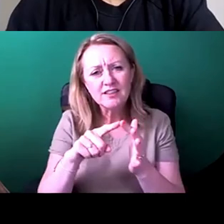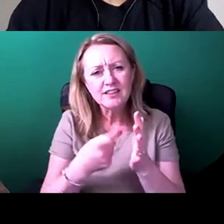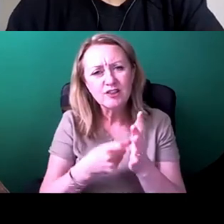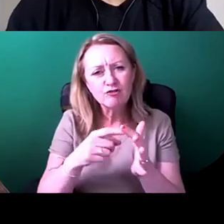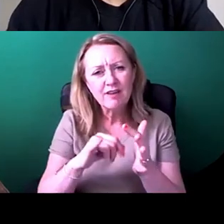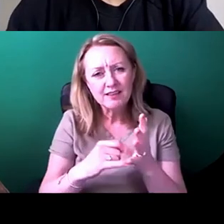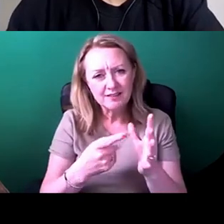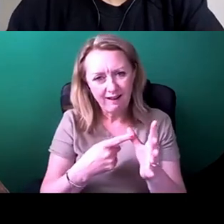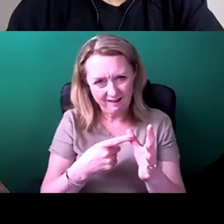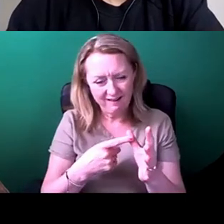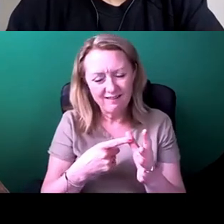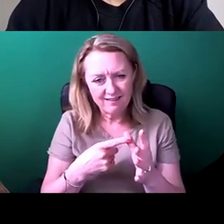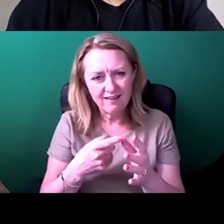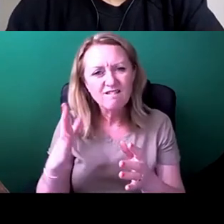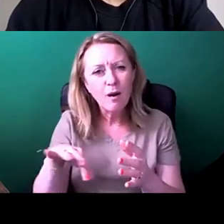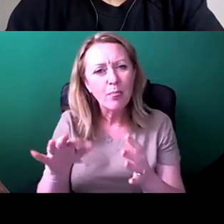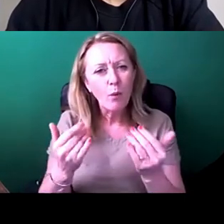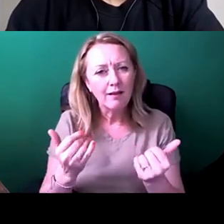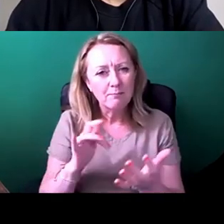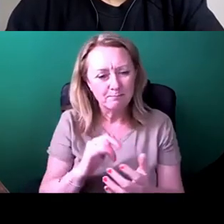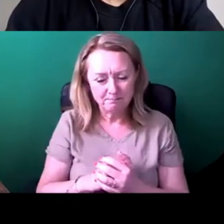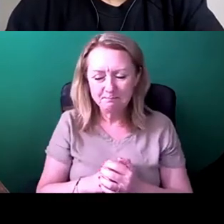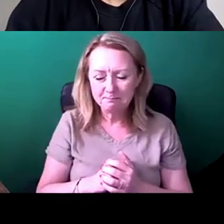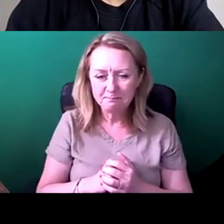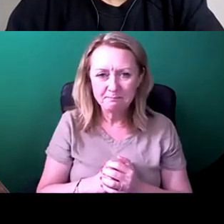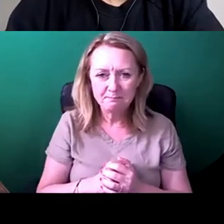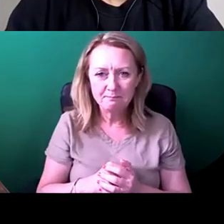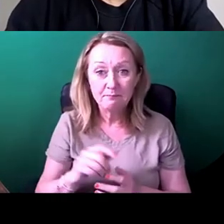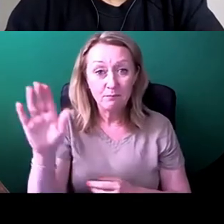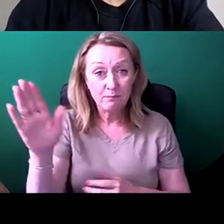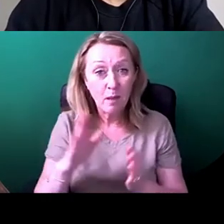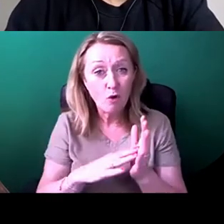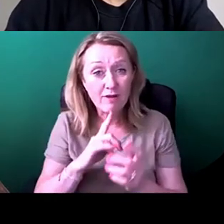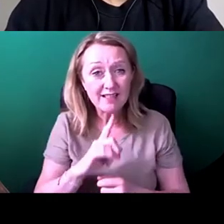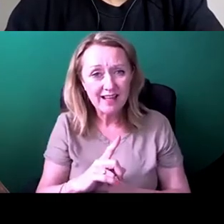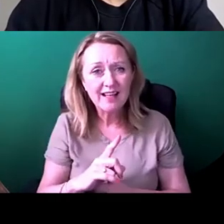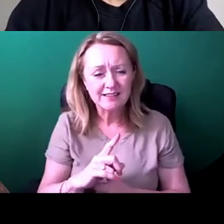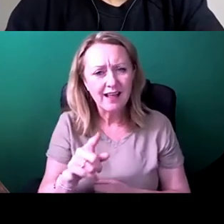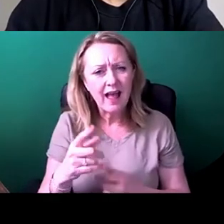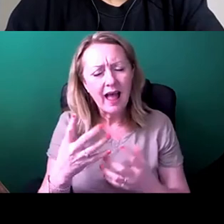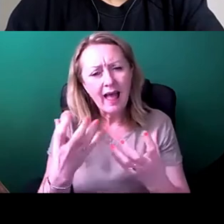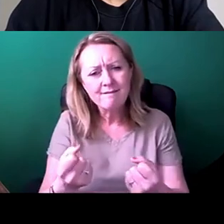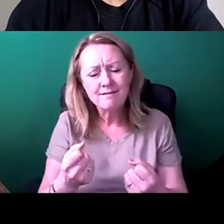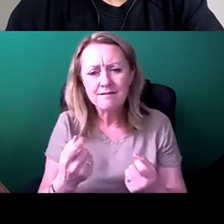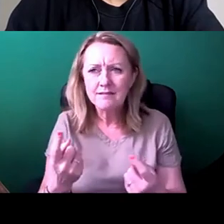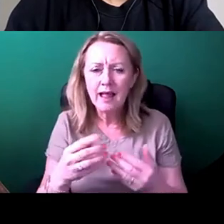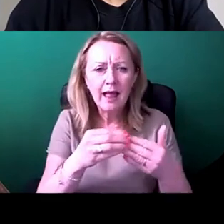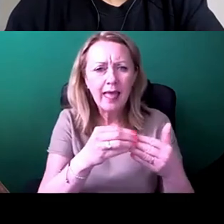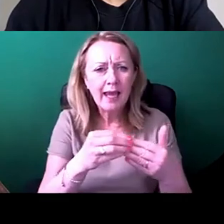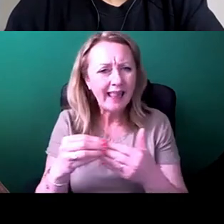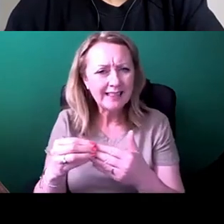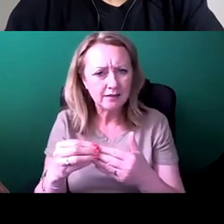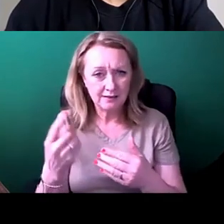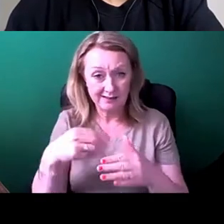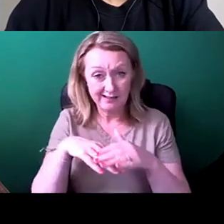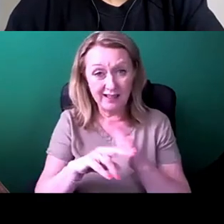from Wellcome. Yeah, and I think there's also something there about leaders of organisations